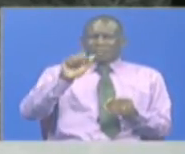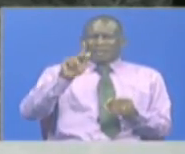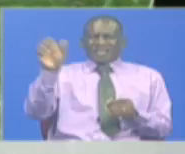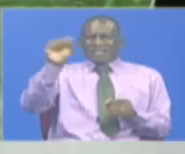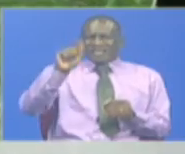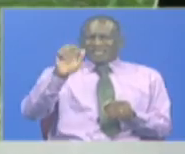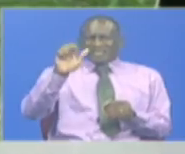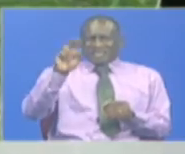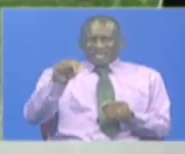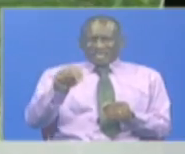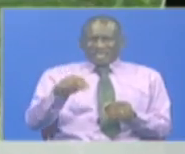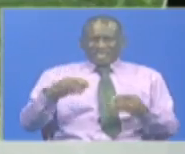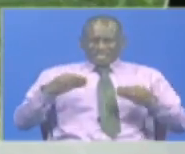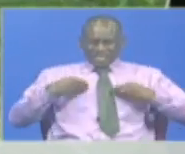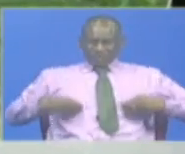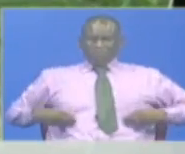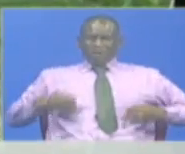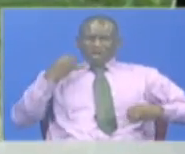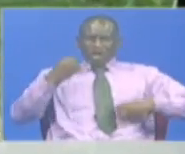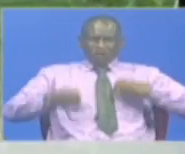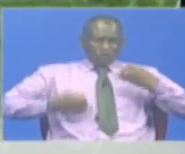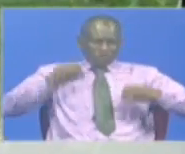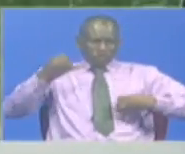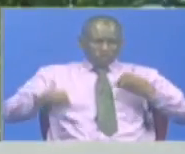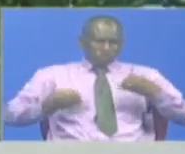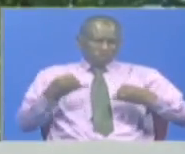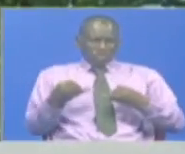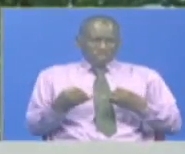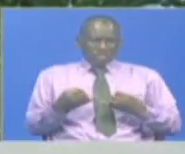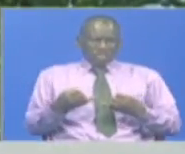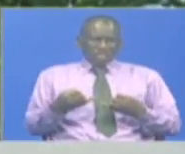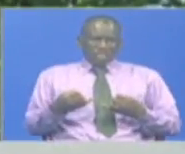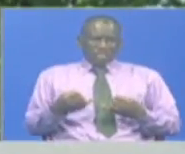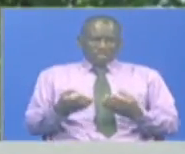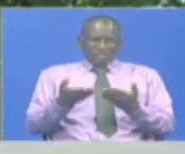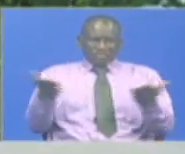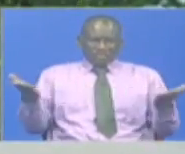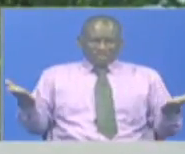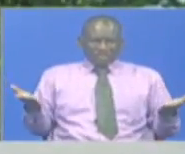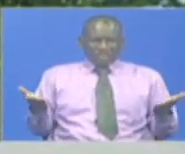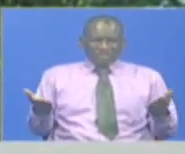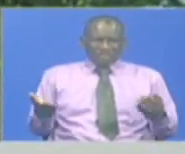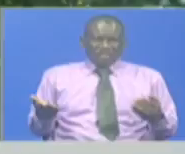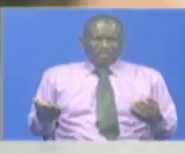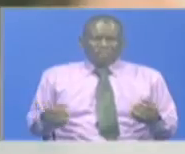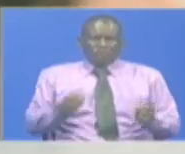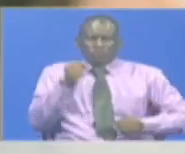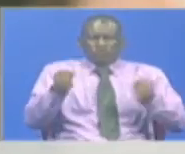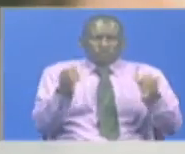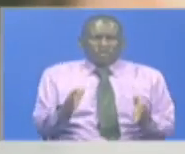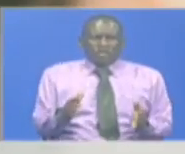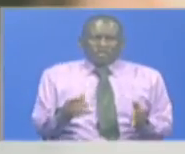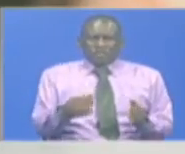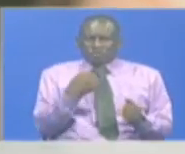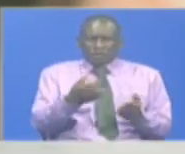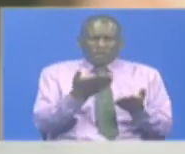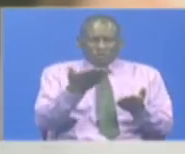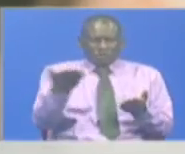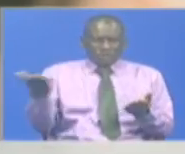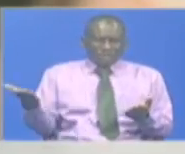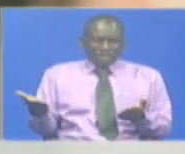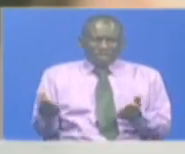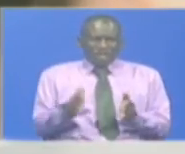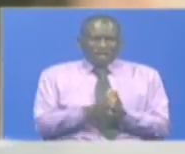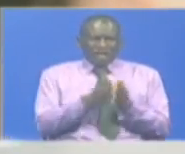been enjoying a rare respite from the throngs of hikers and joggers that normally pack the trails and have